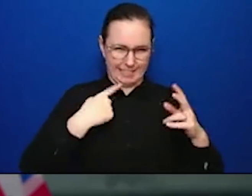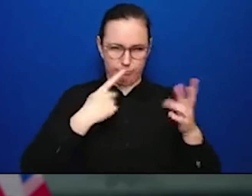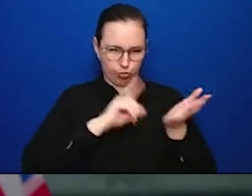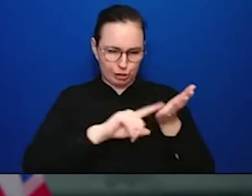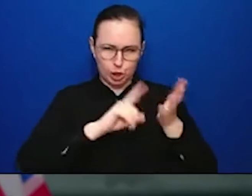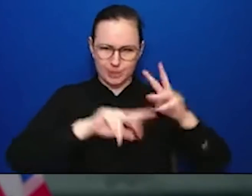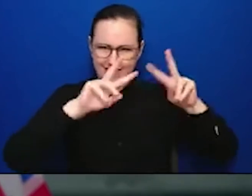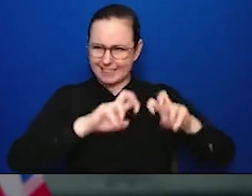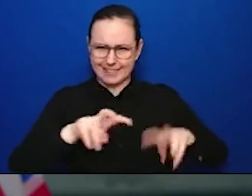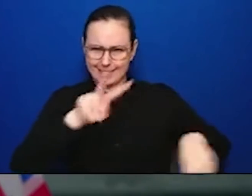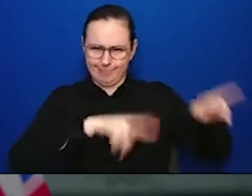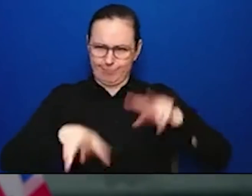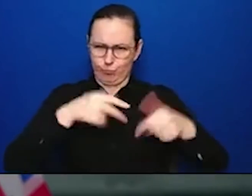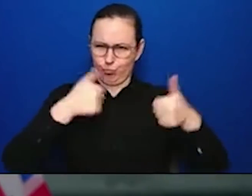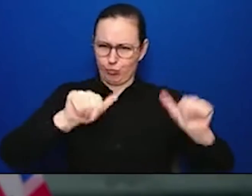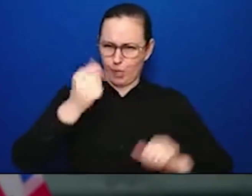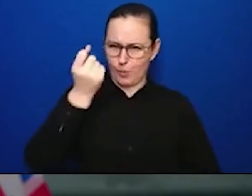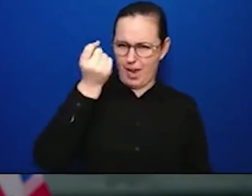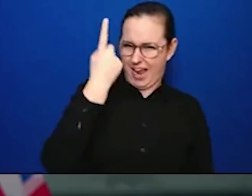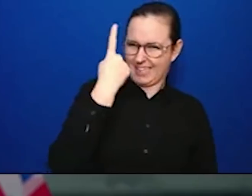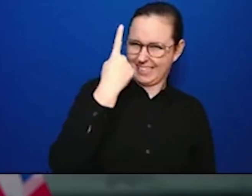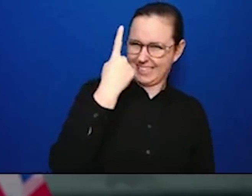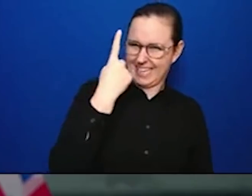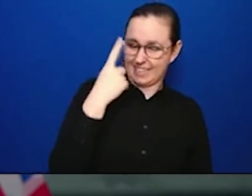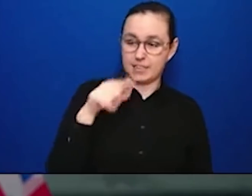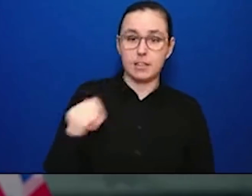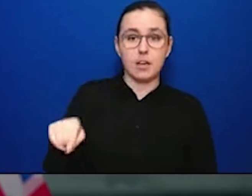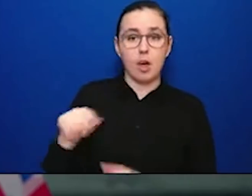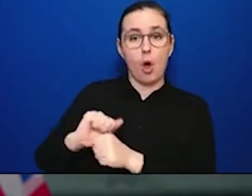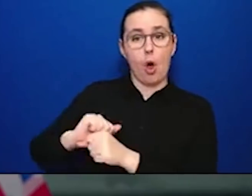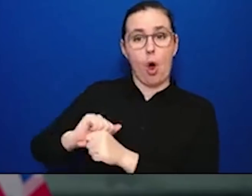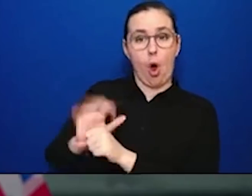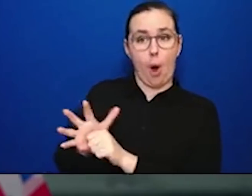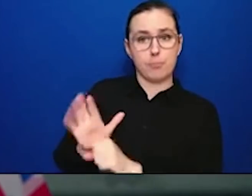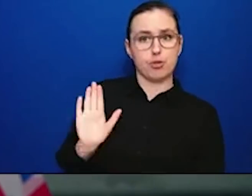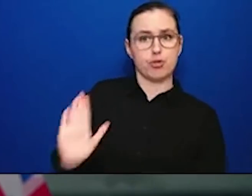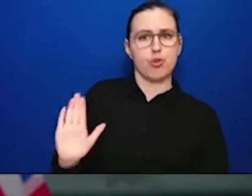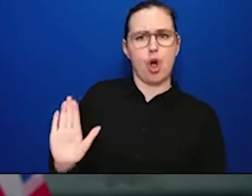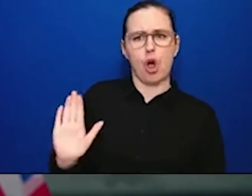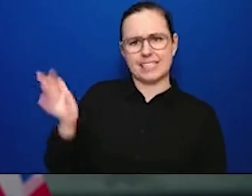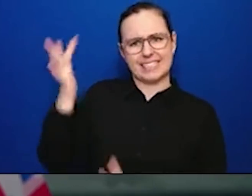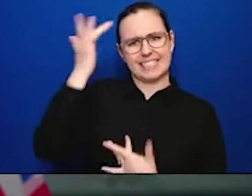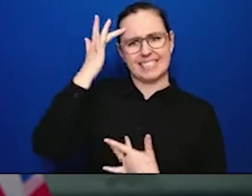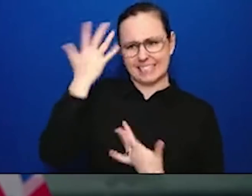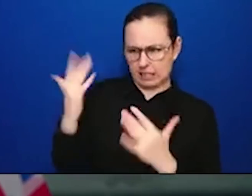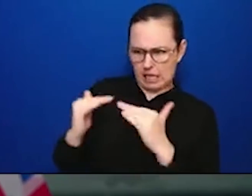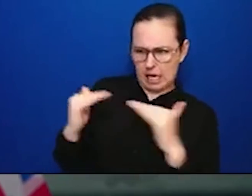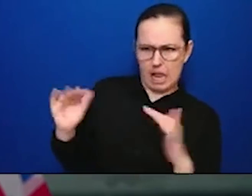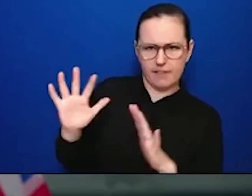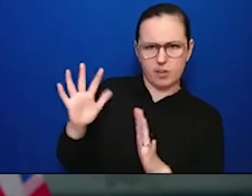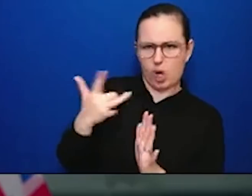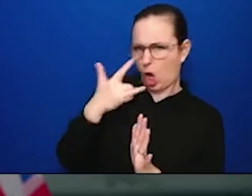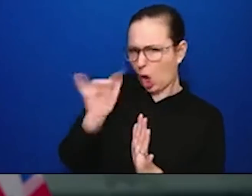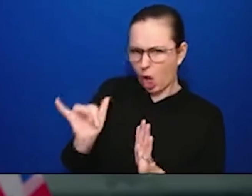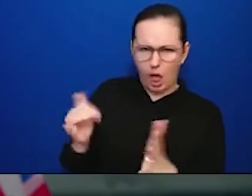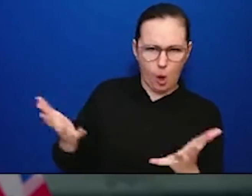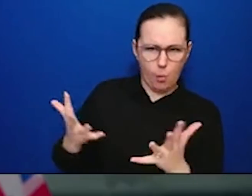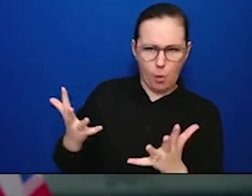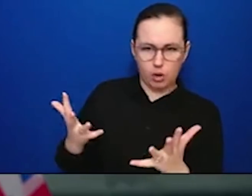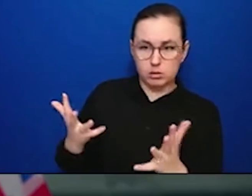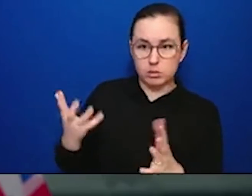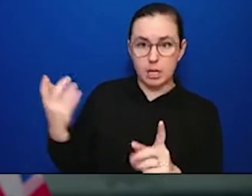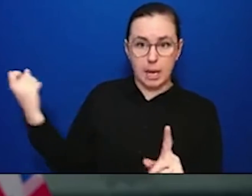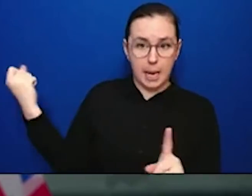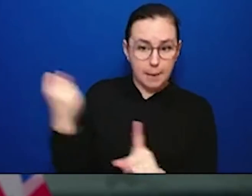by age and by underlying risk factors. So those are details that we still are trying to gather. We don't have a